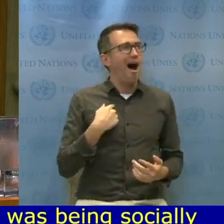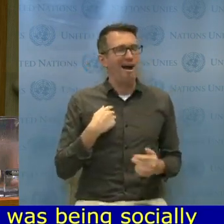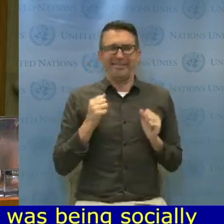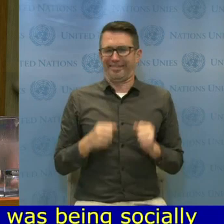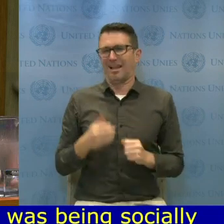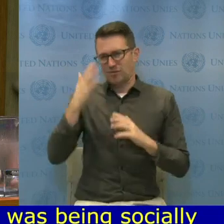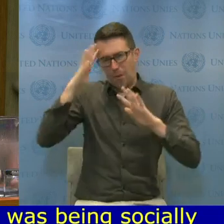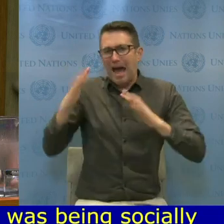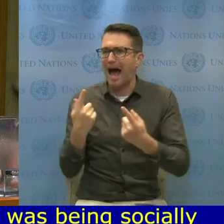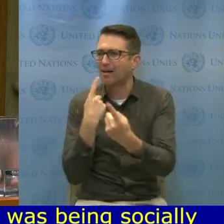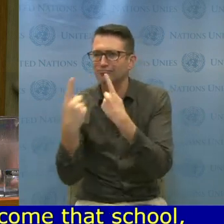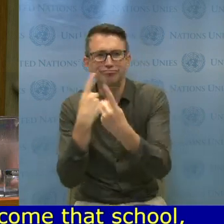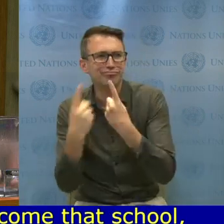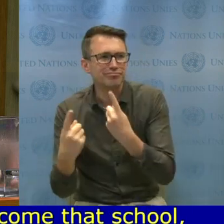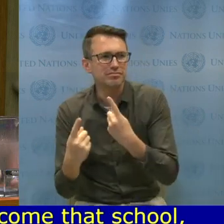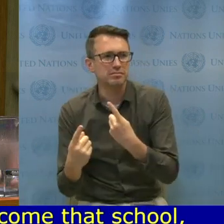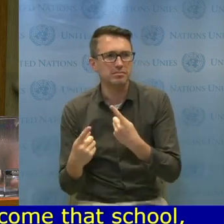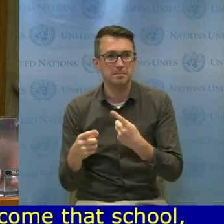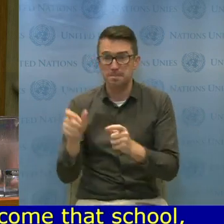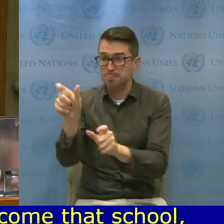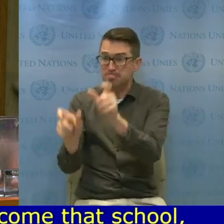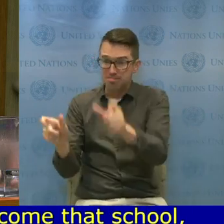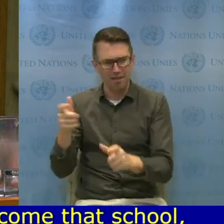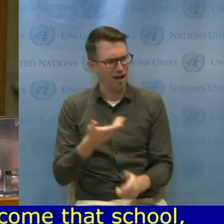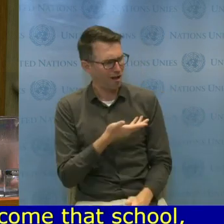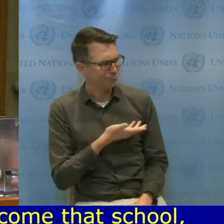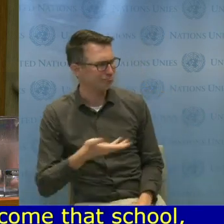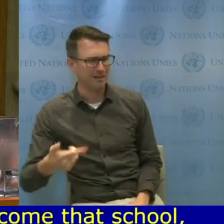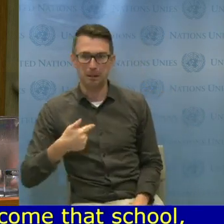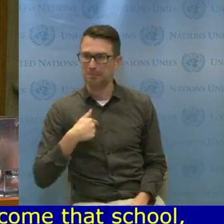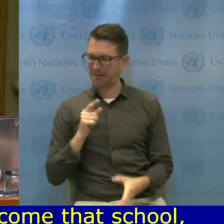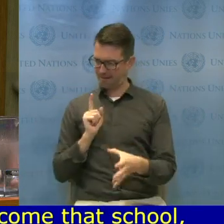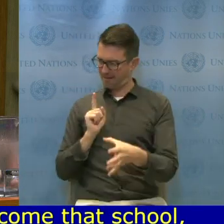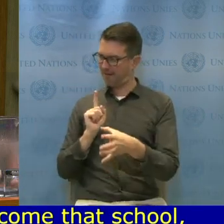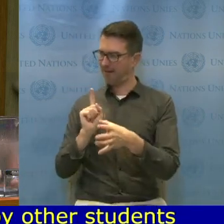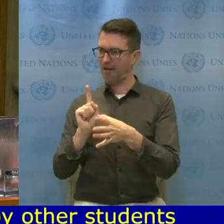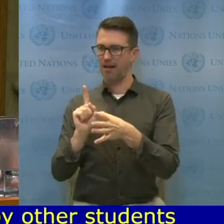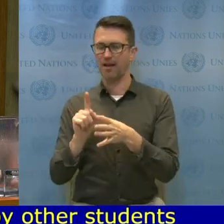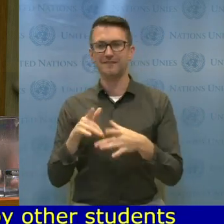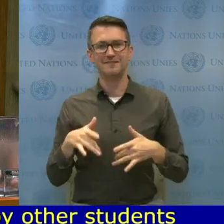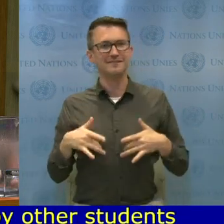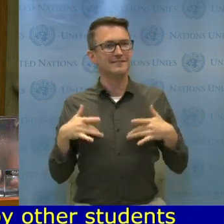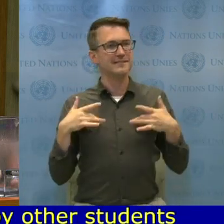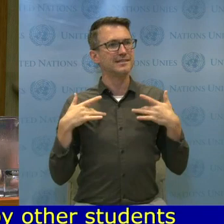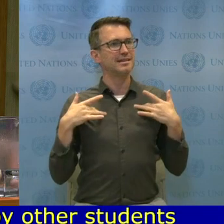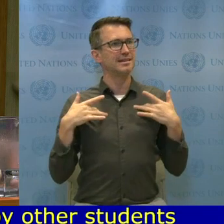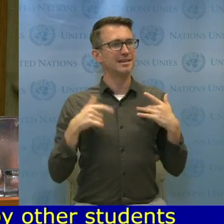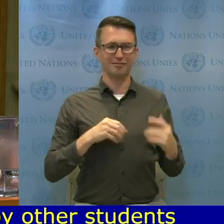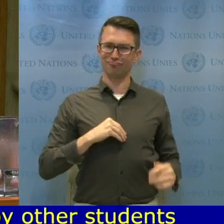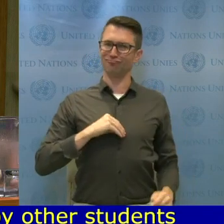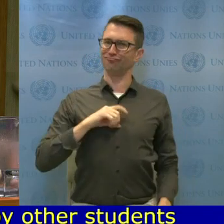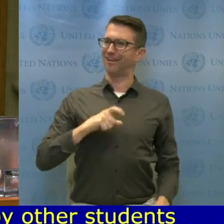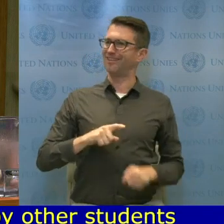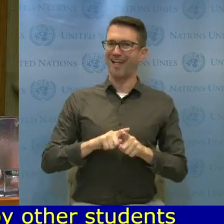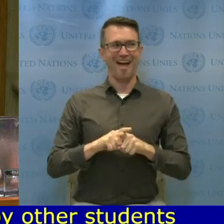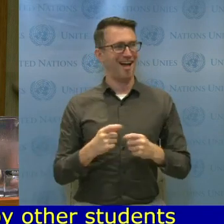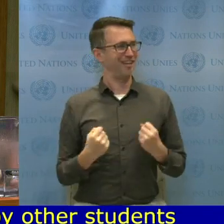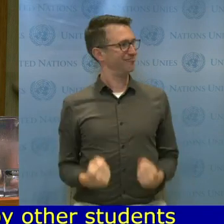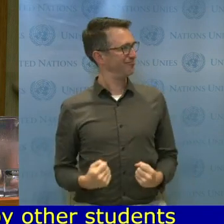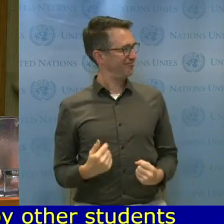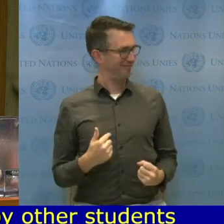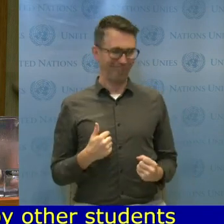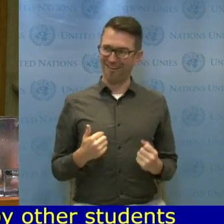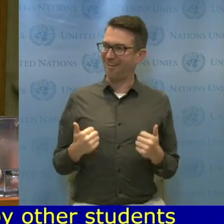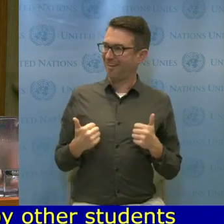voice. It gave me self-confidence. I got to be part of the things that a regular